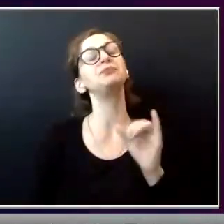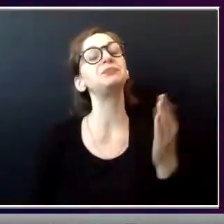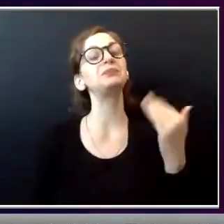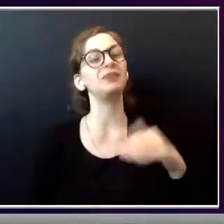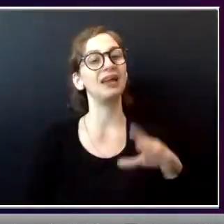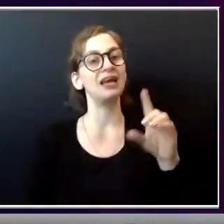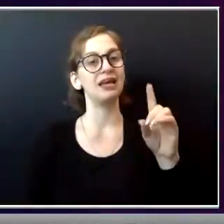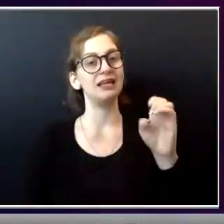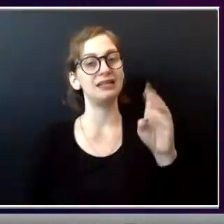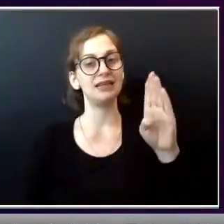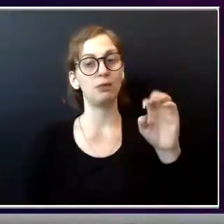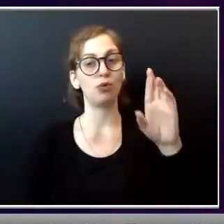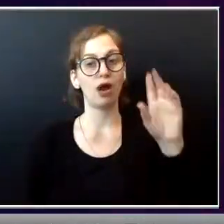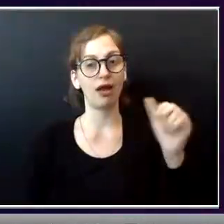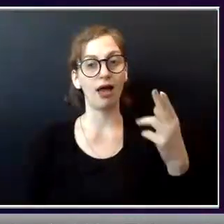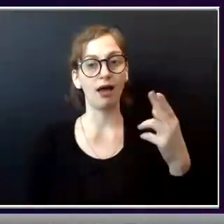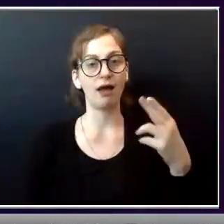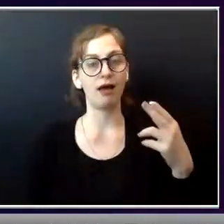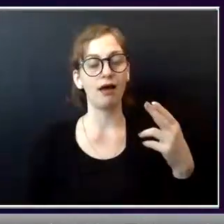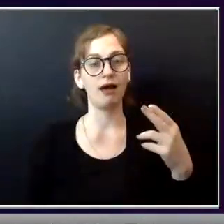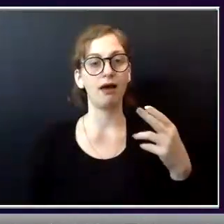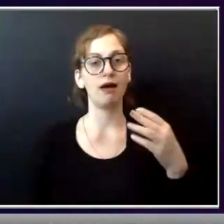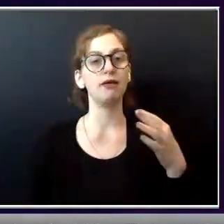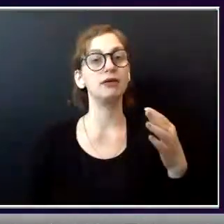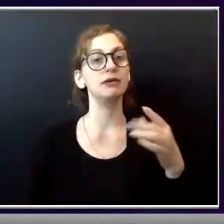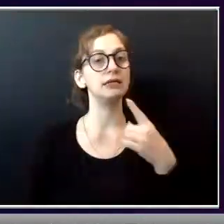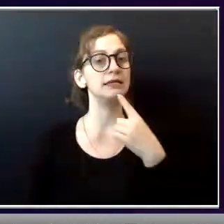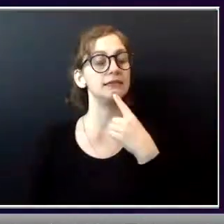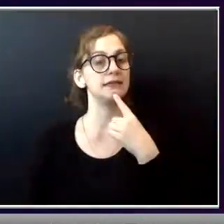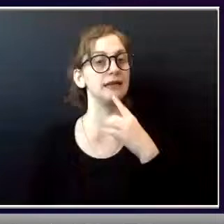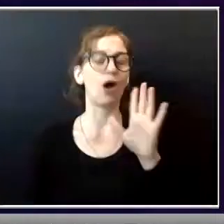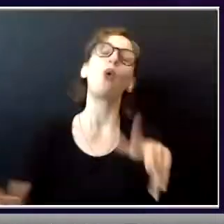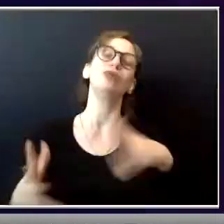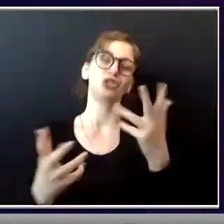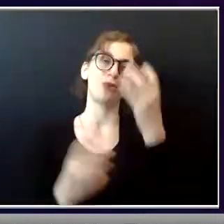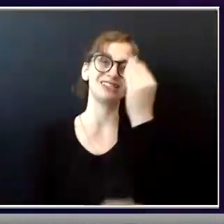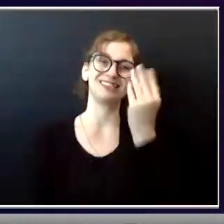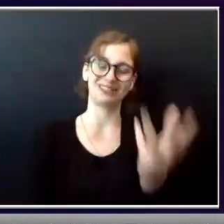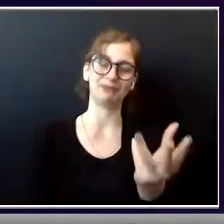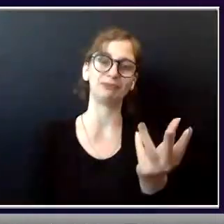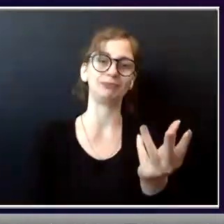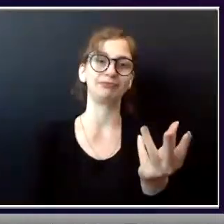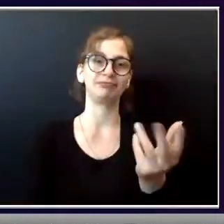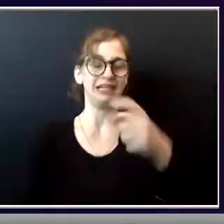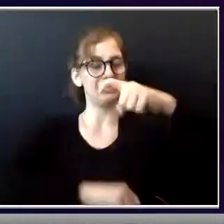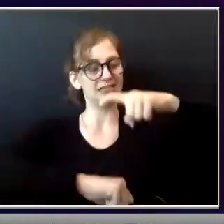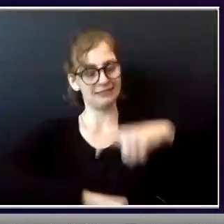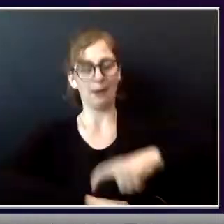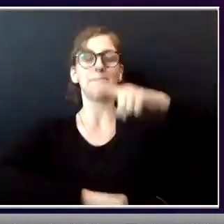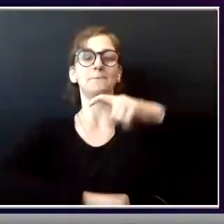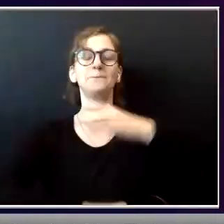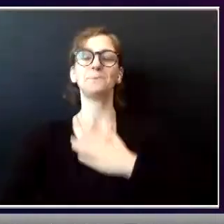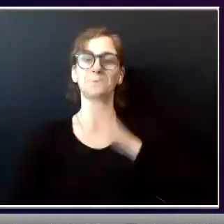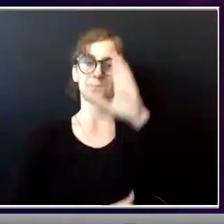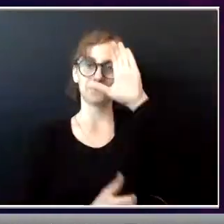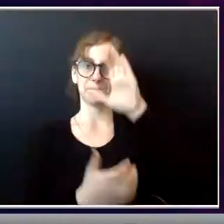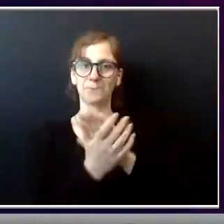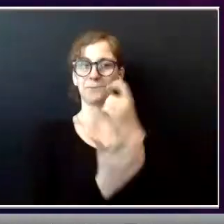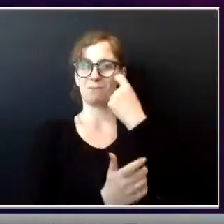to know, she writes, she wants to share this with you. Just in time, as my husband just had emergency surgery for a blood